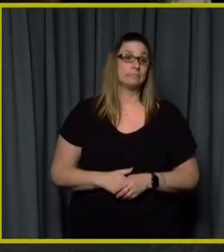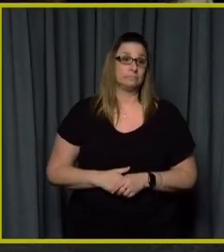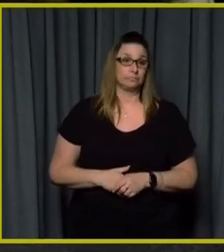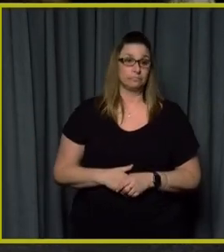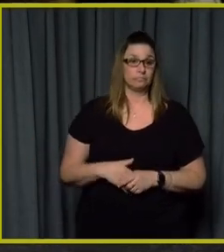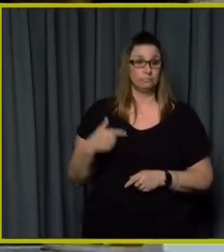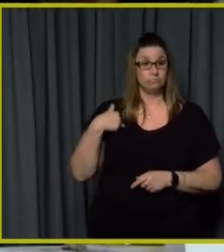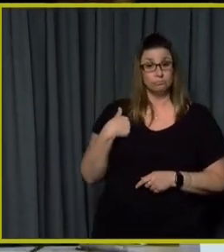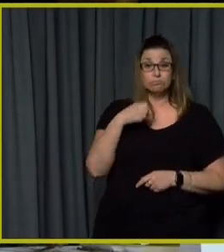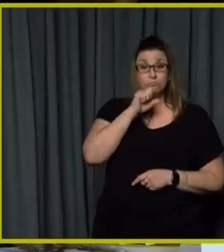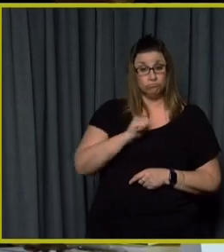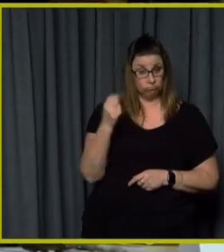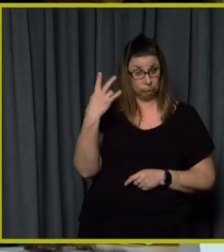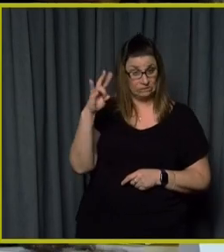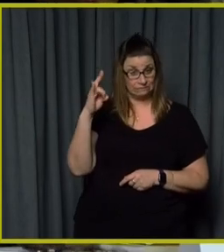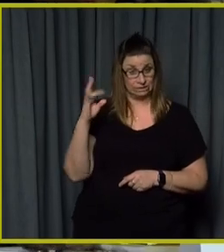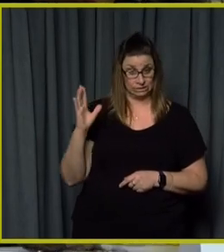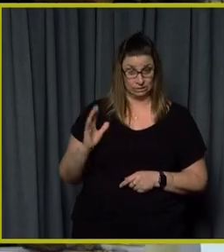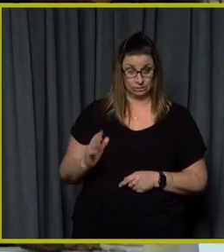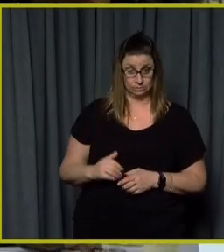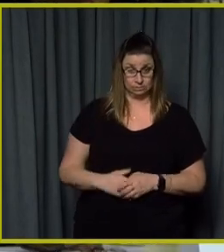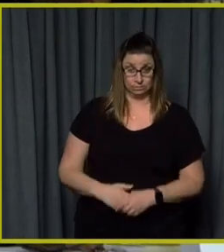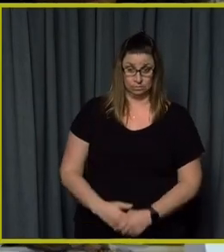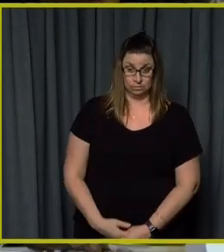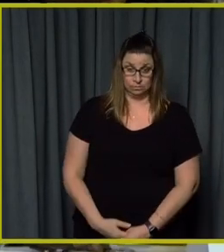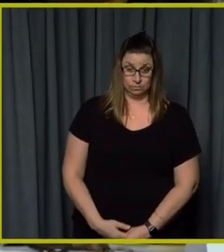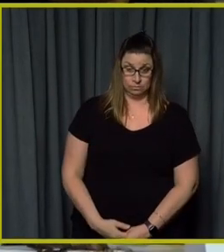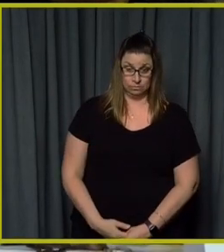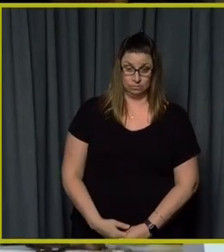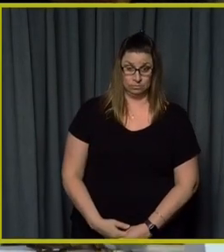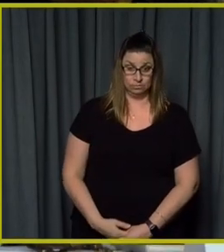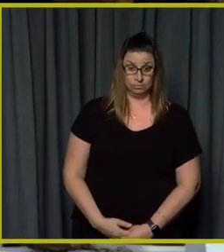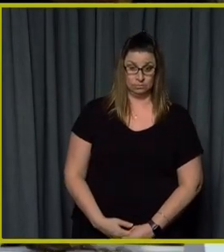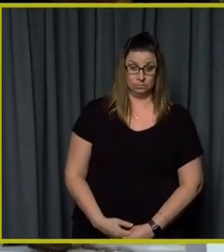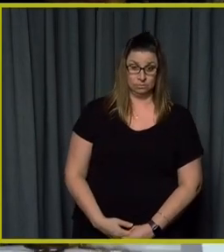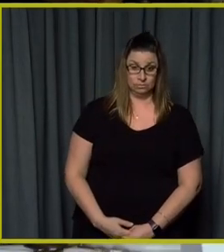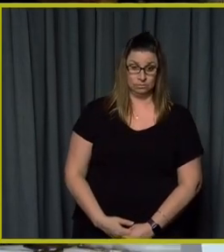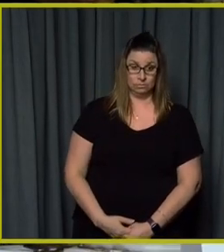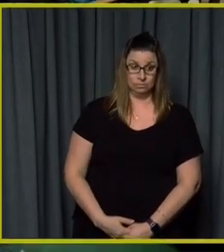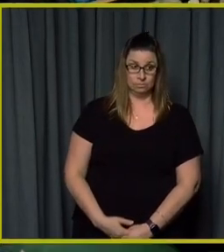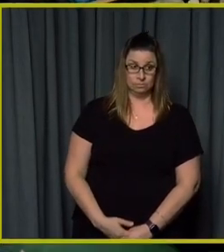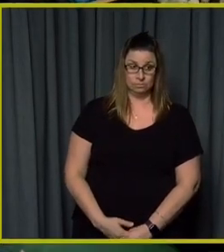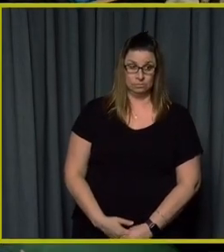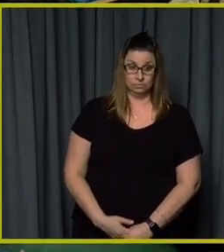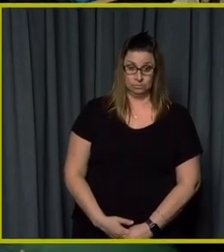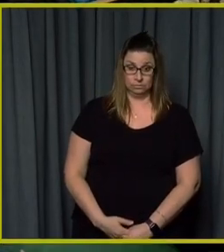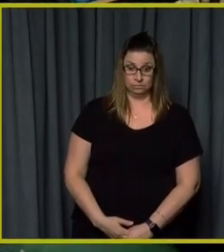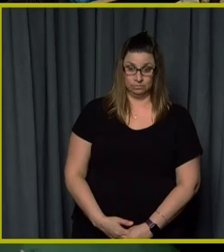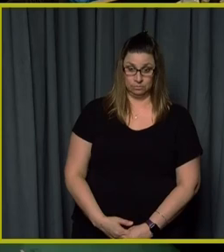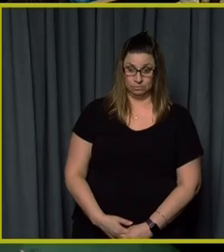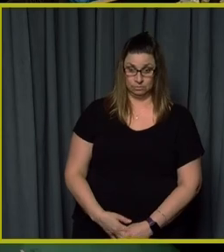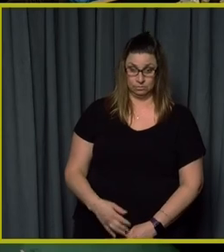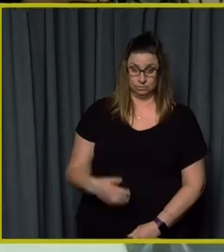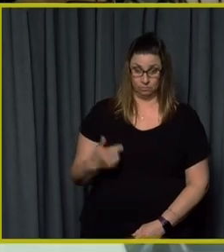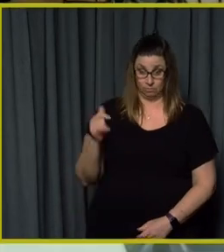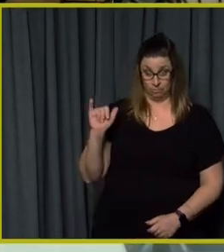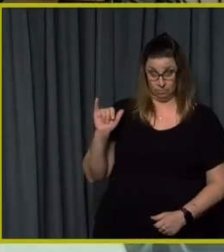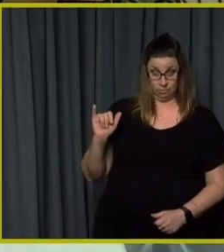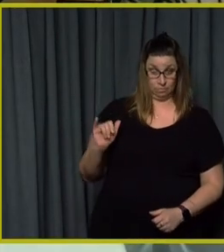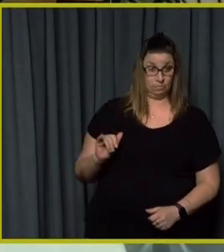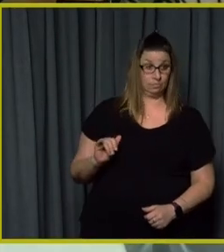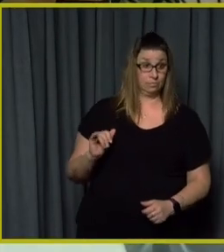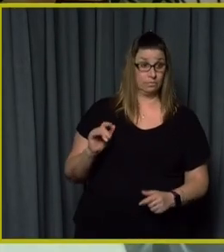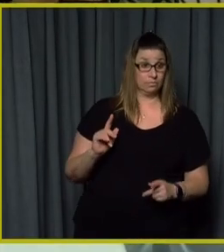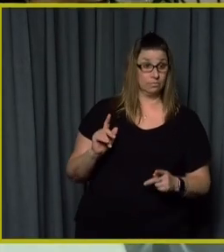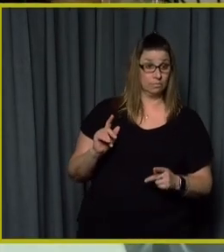due to a lack of guidance or morals from my family or loved ones, that people in low-income communities